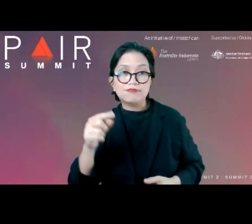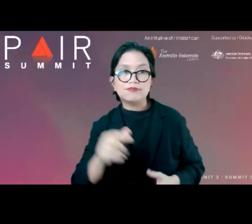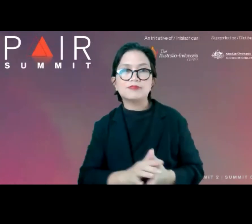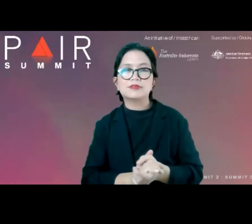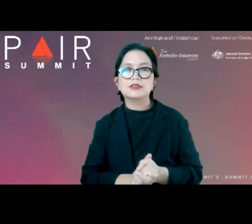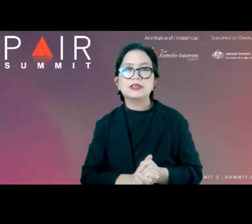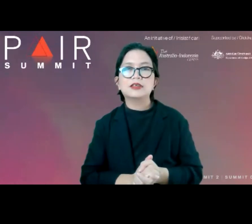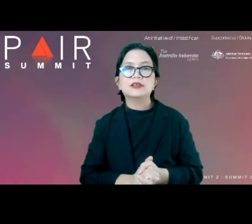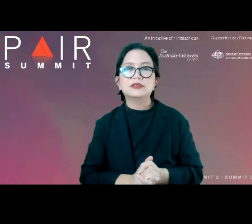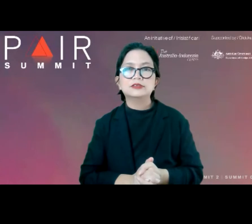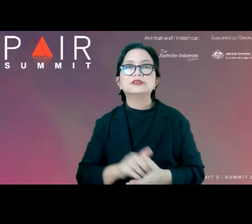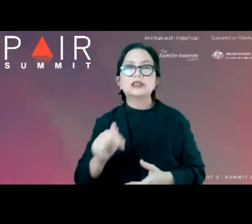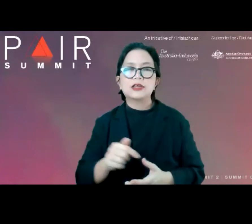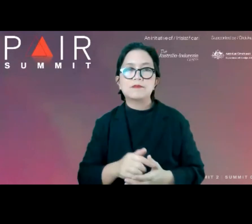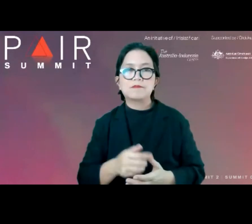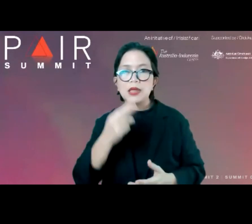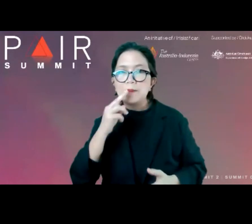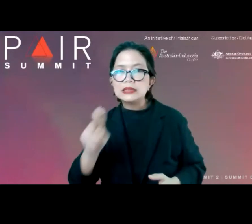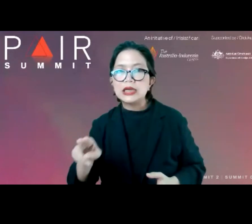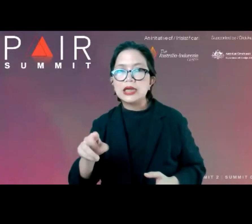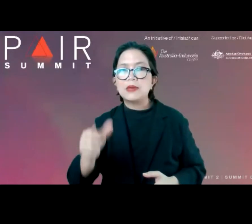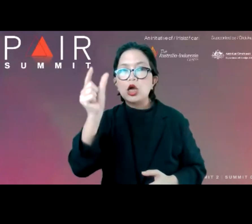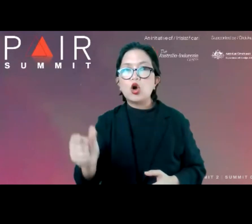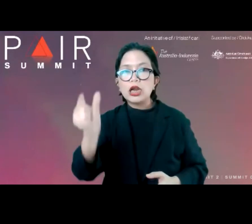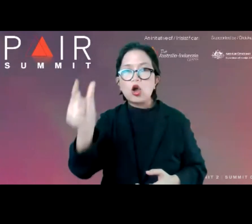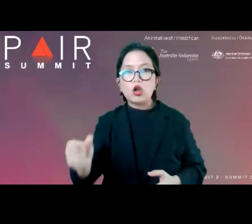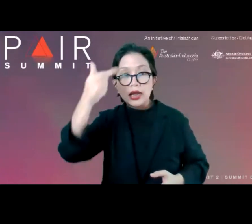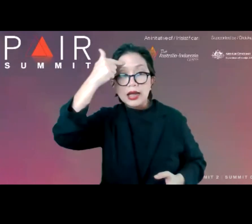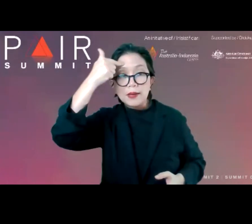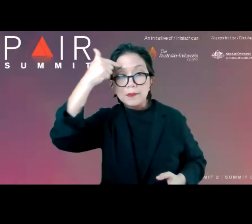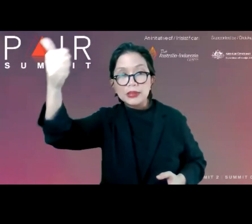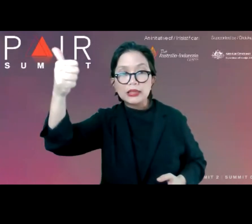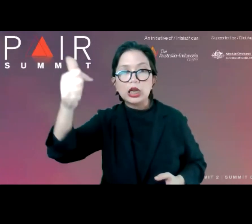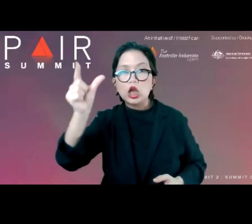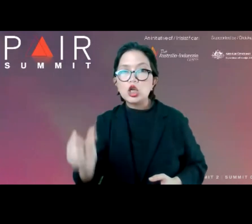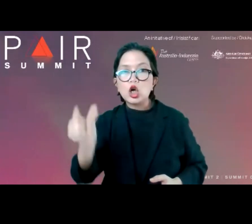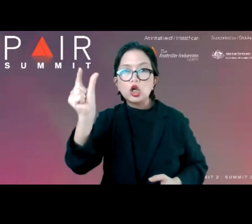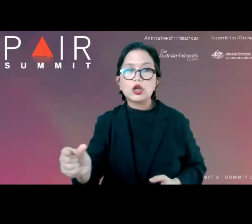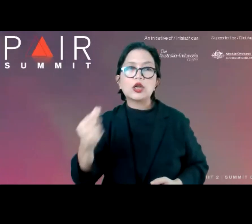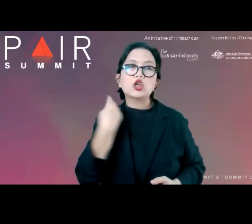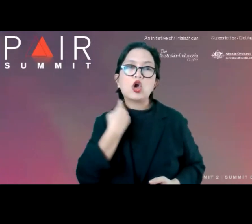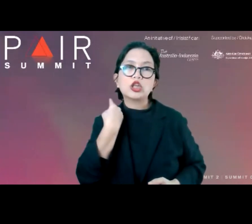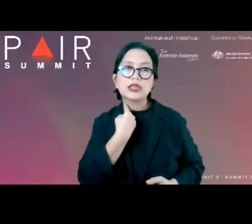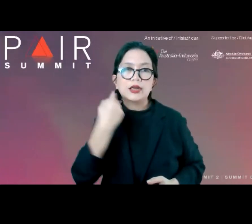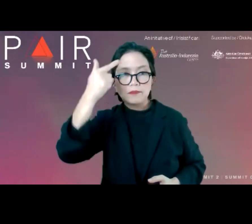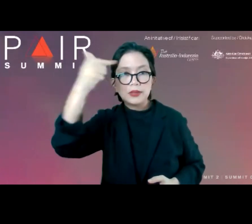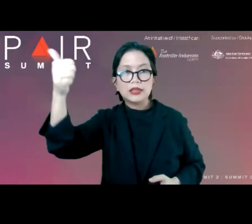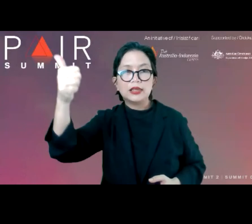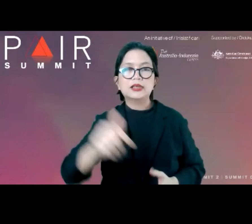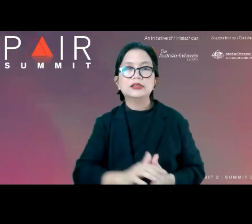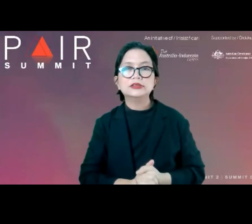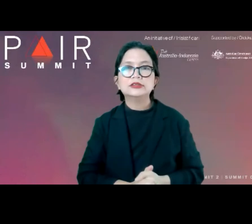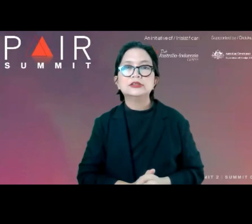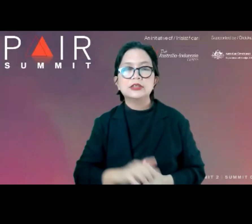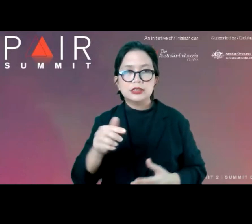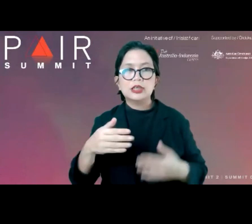experts. And that's great, because that is something that Indonesia has, which unfortunately some countries don't have now. There's a great sort of